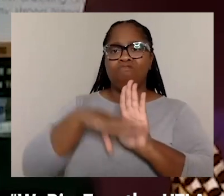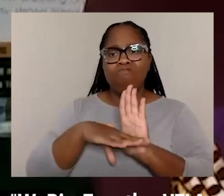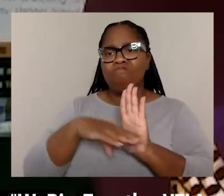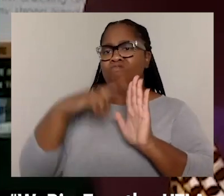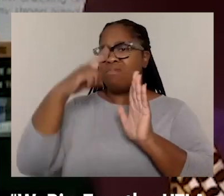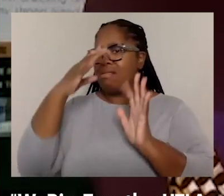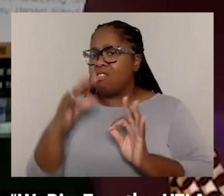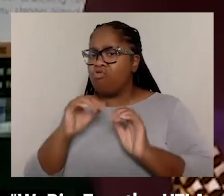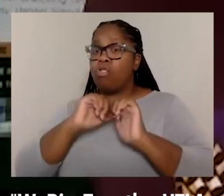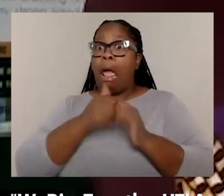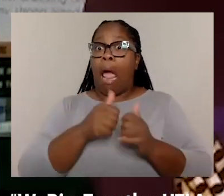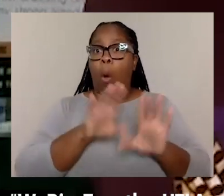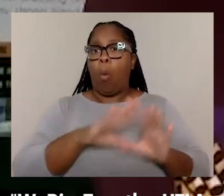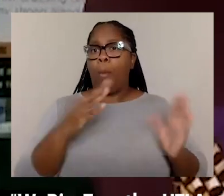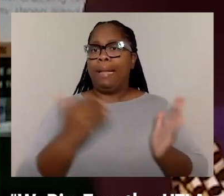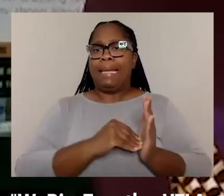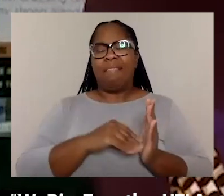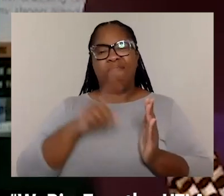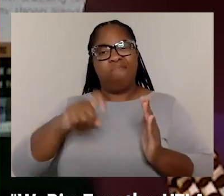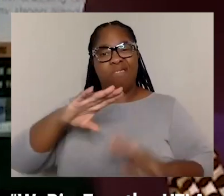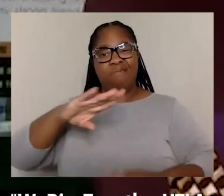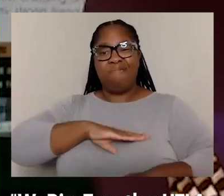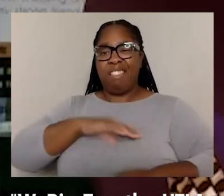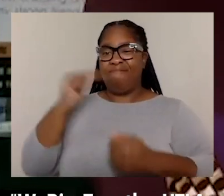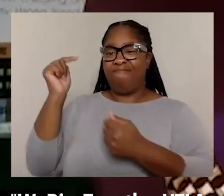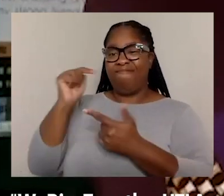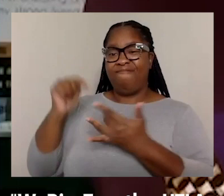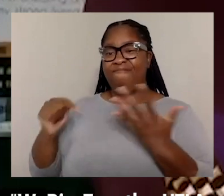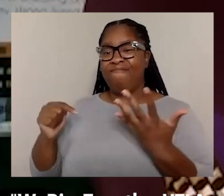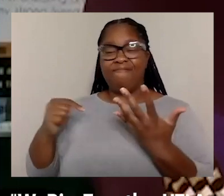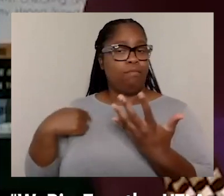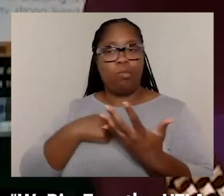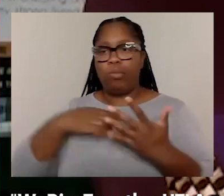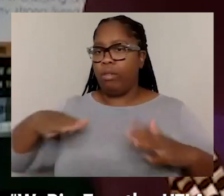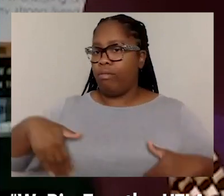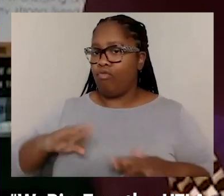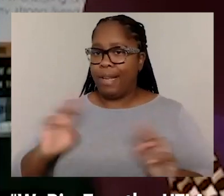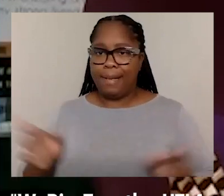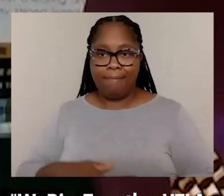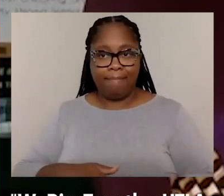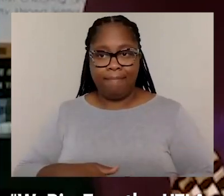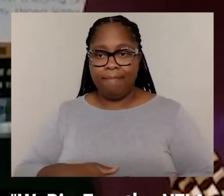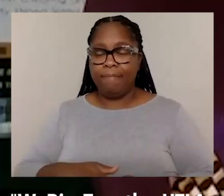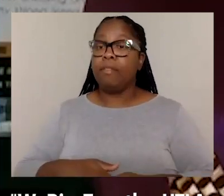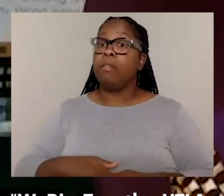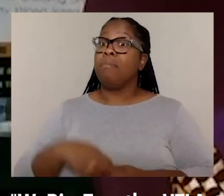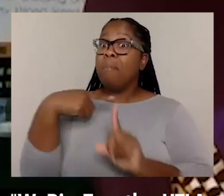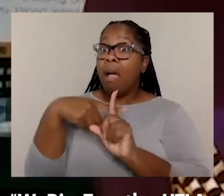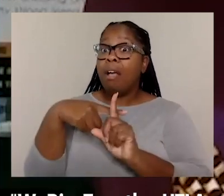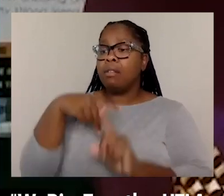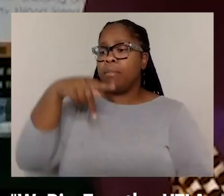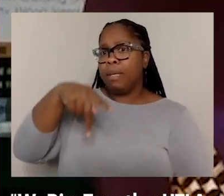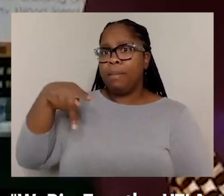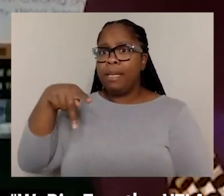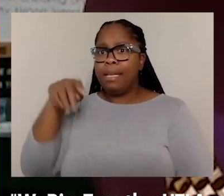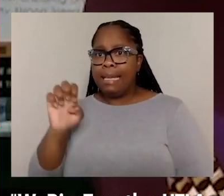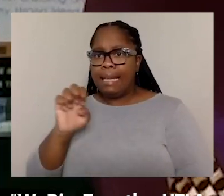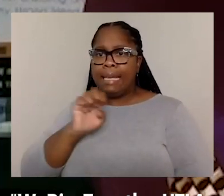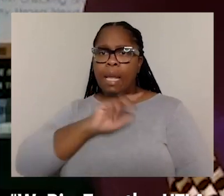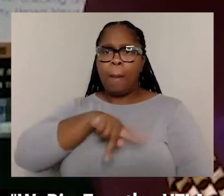campus, and there are still many other protocols such as personal protective gear,